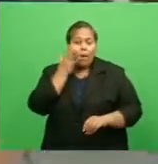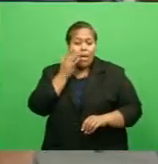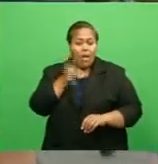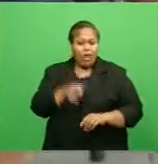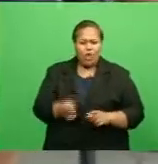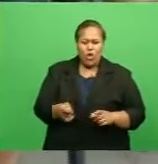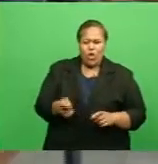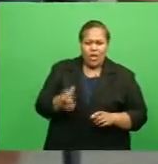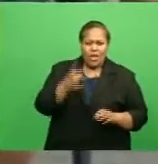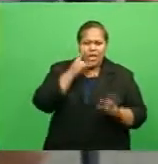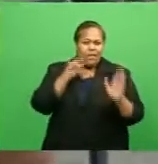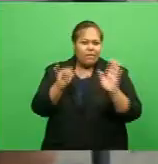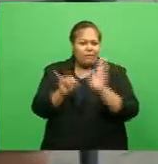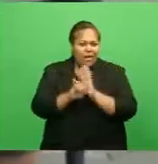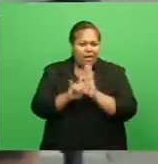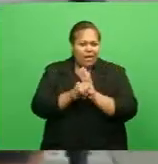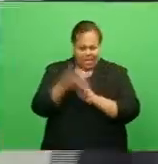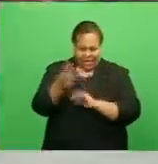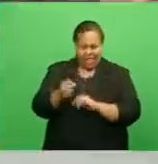signs that we